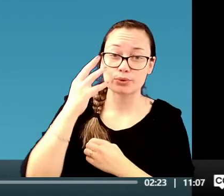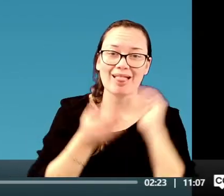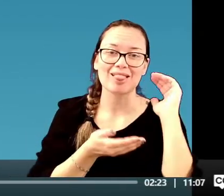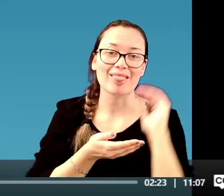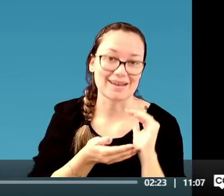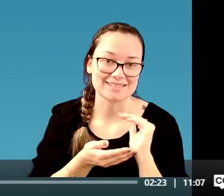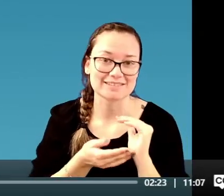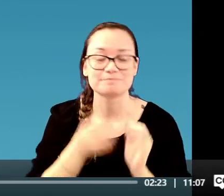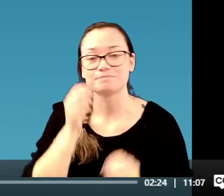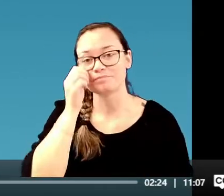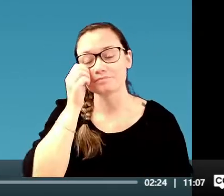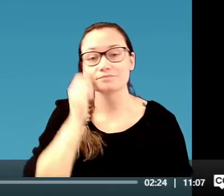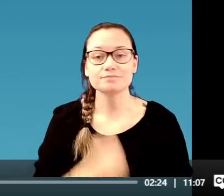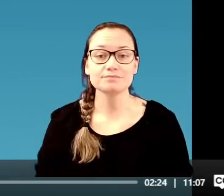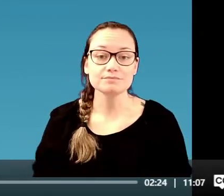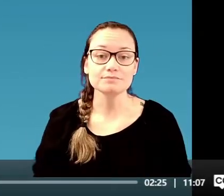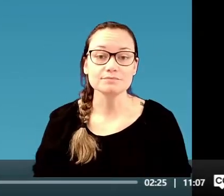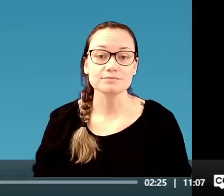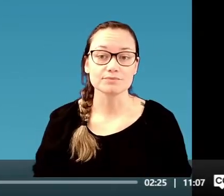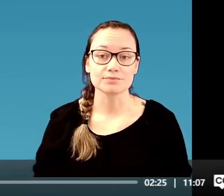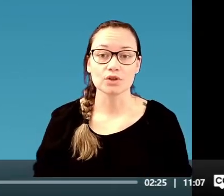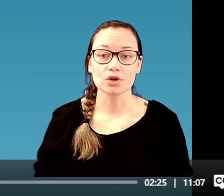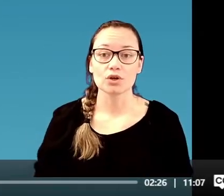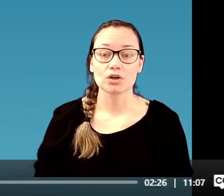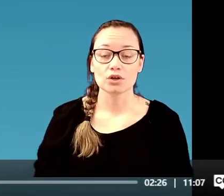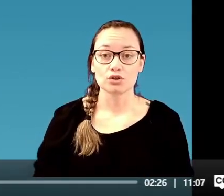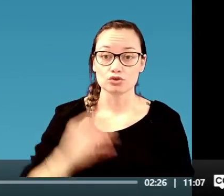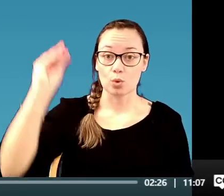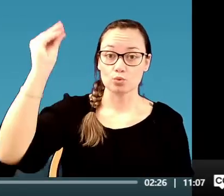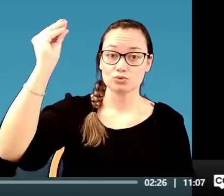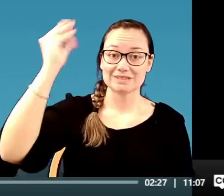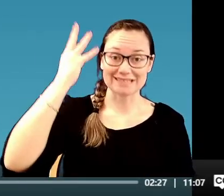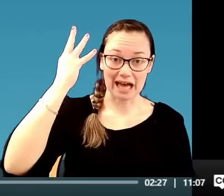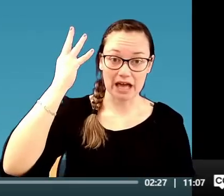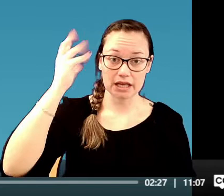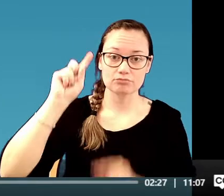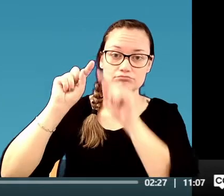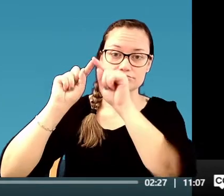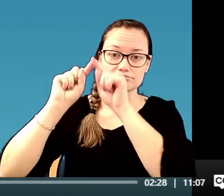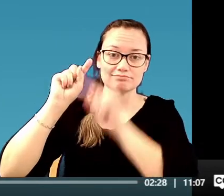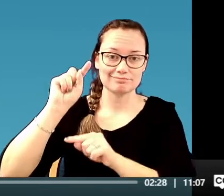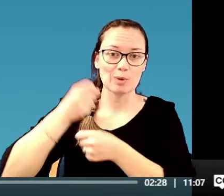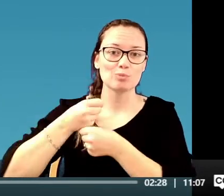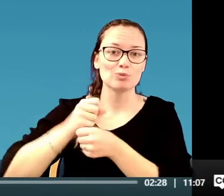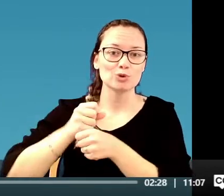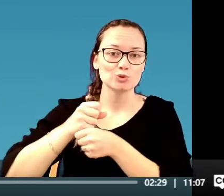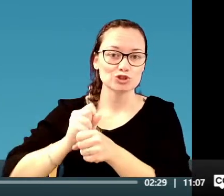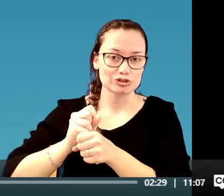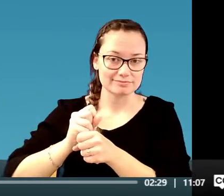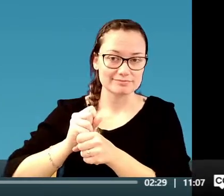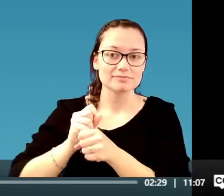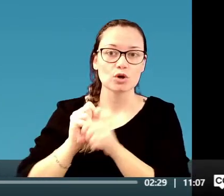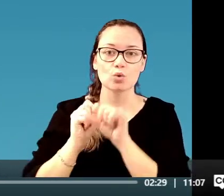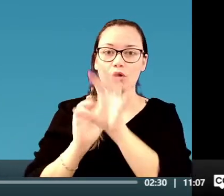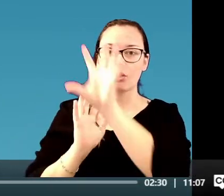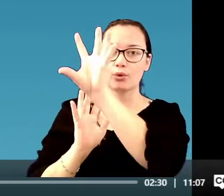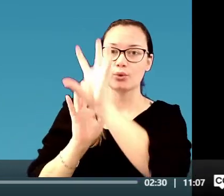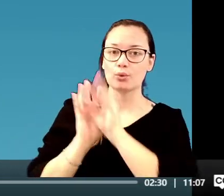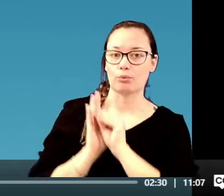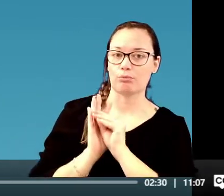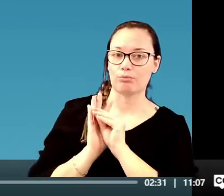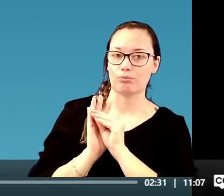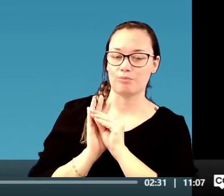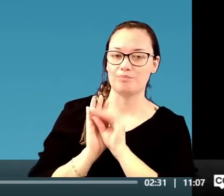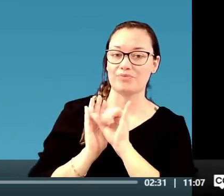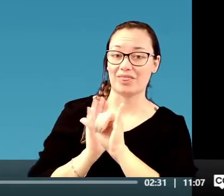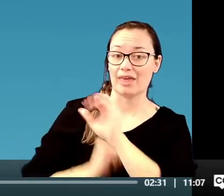the sun, the energy source is going to flow to the producers, right? And we know the producers are going to be the ones who can harness that energy,